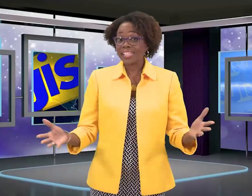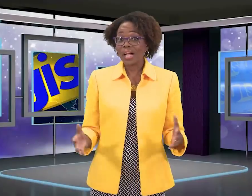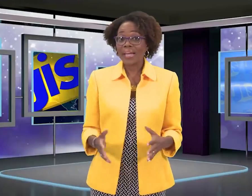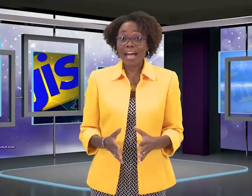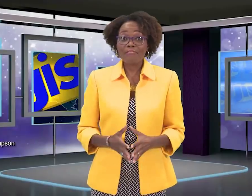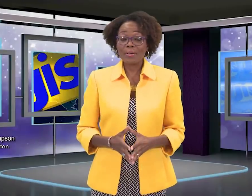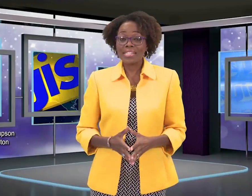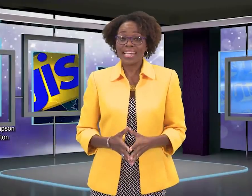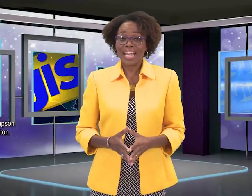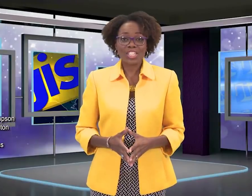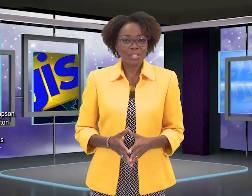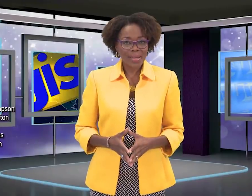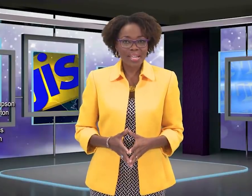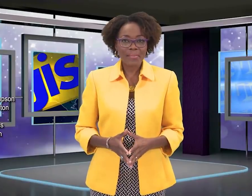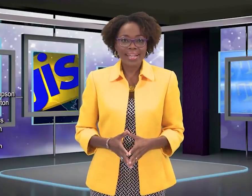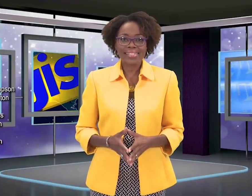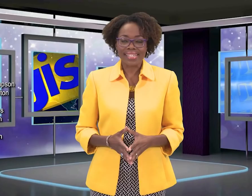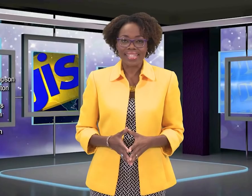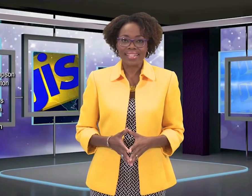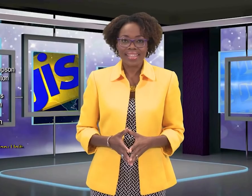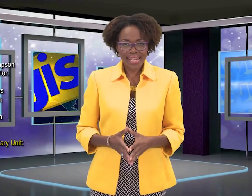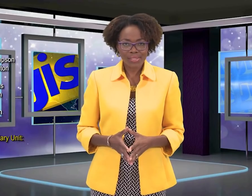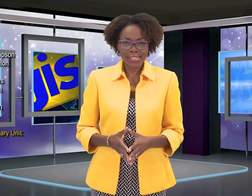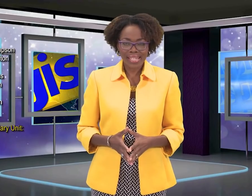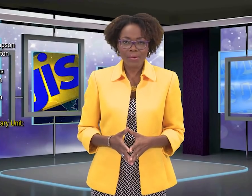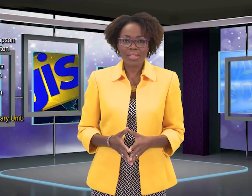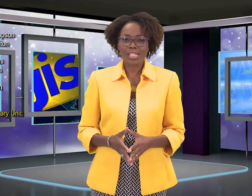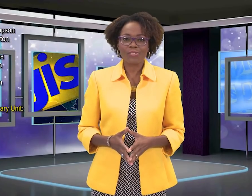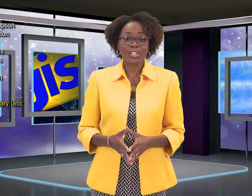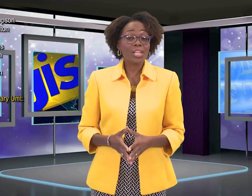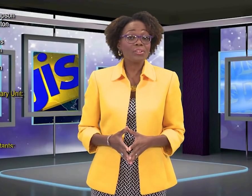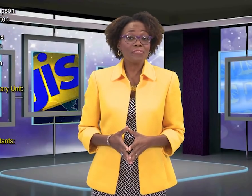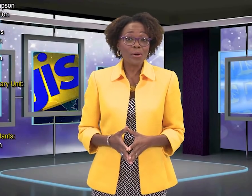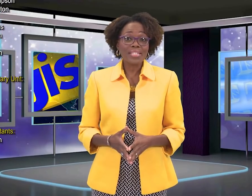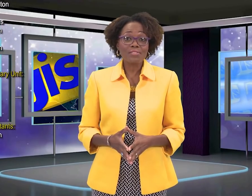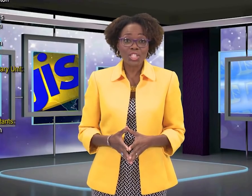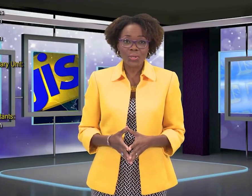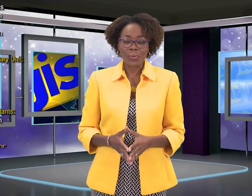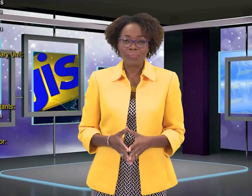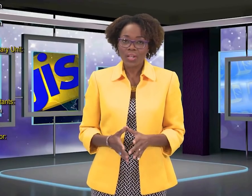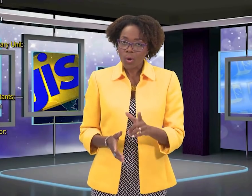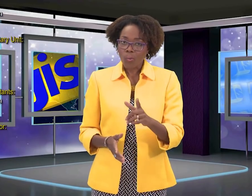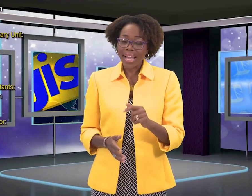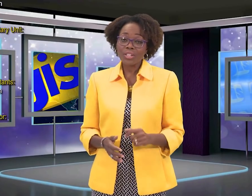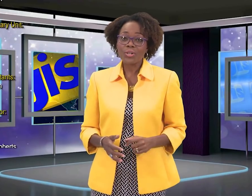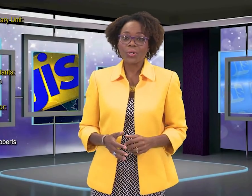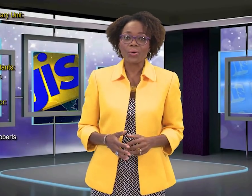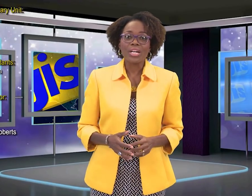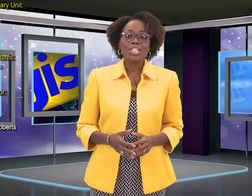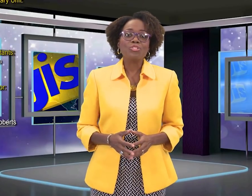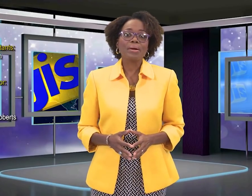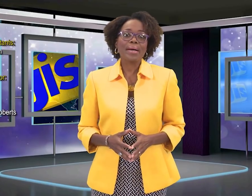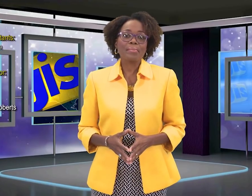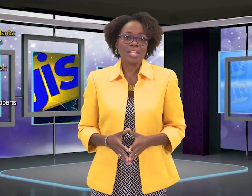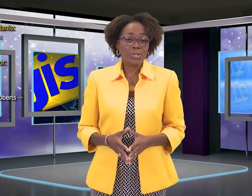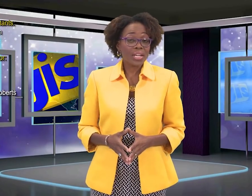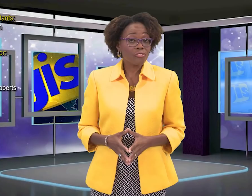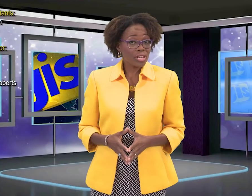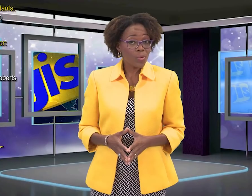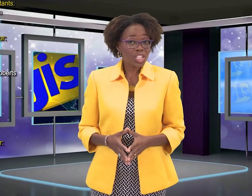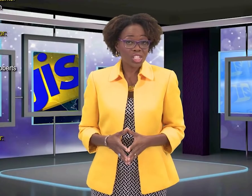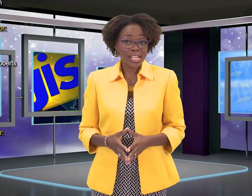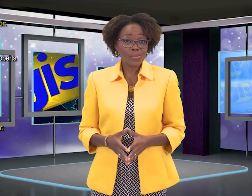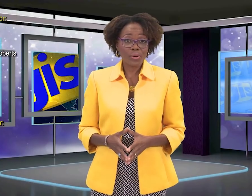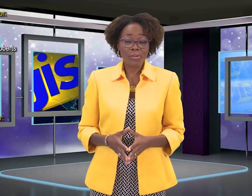And that's all we have for you today on Jamaica Magazine. Thanks for staying with us for another informative show. While you go, do remember that you